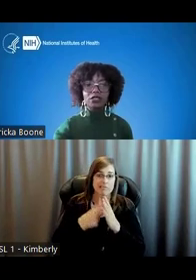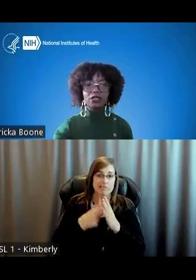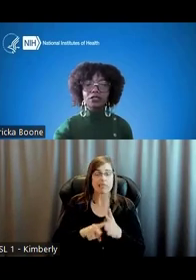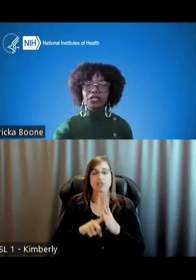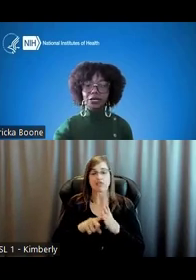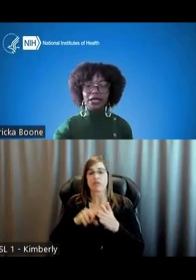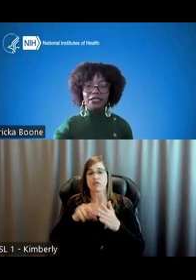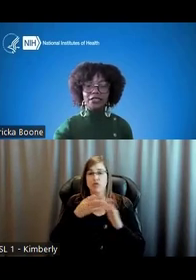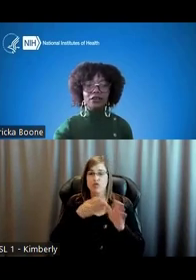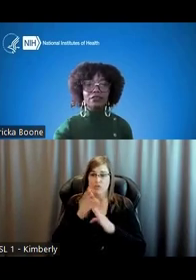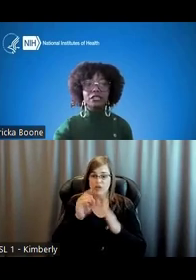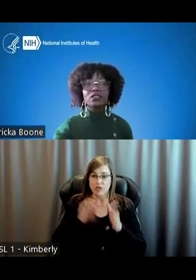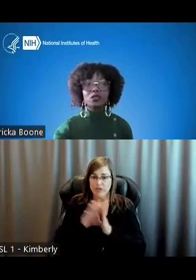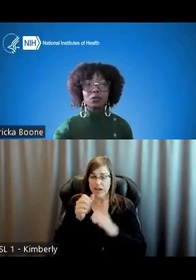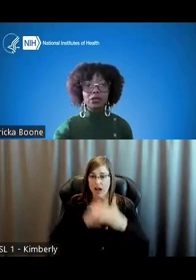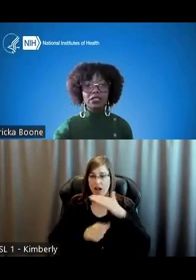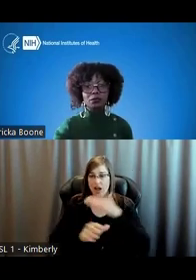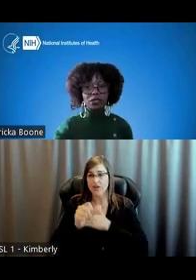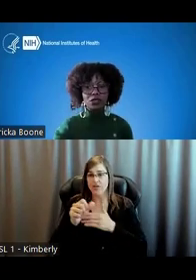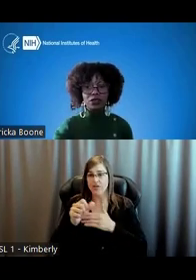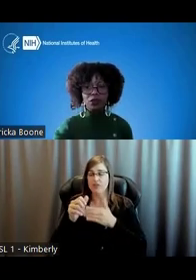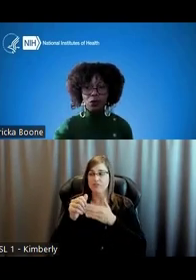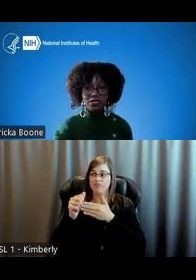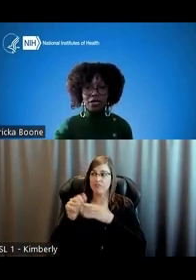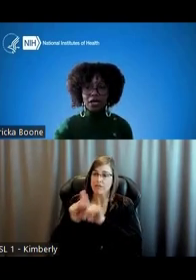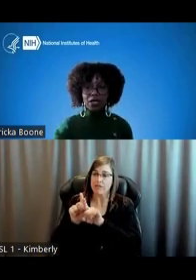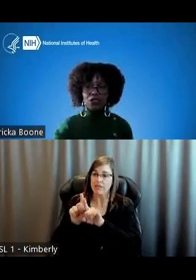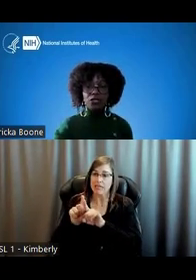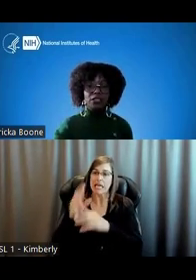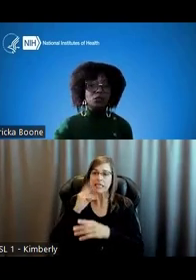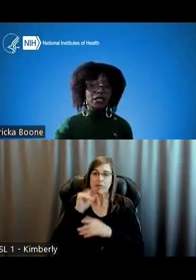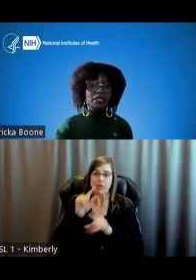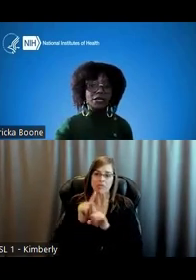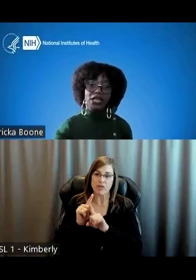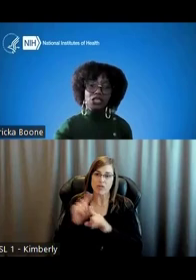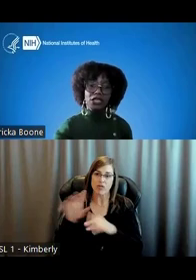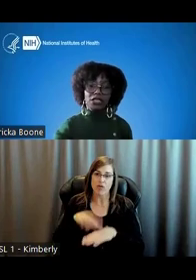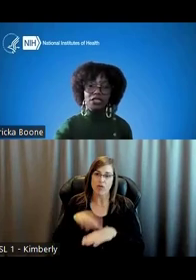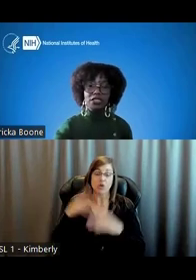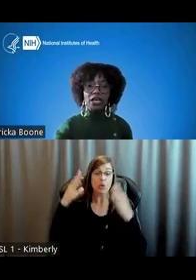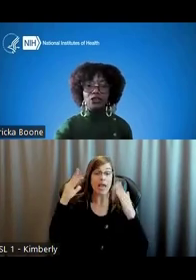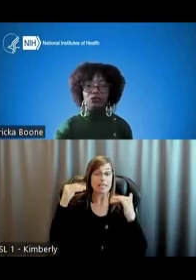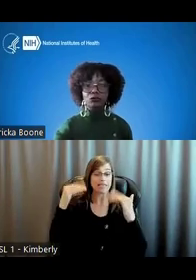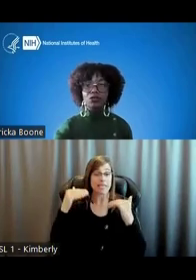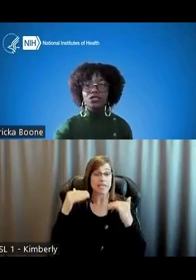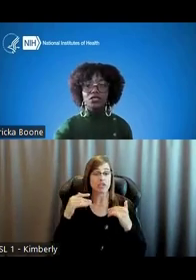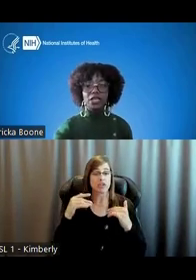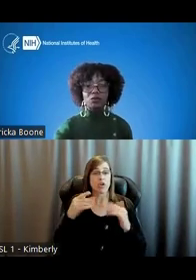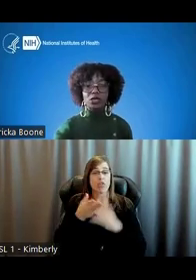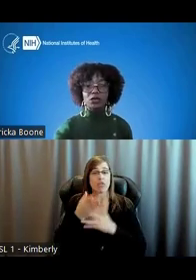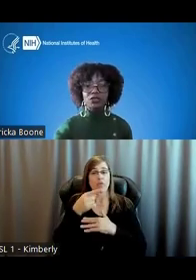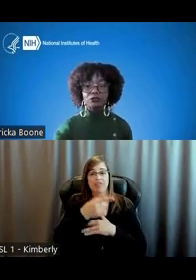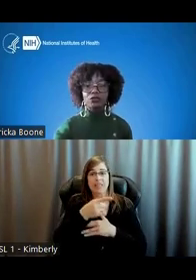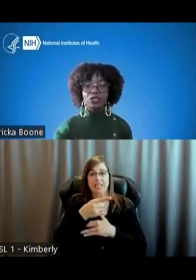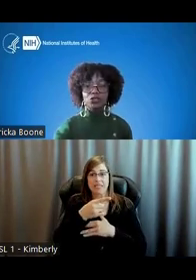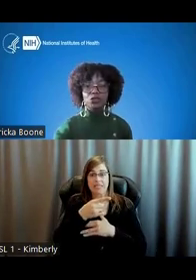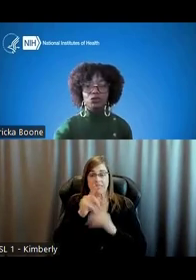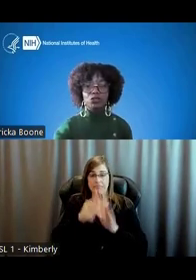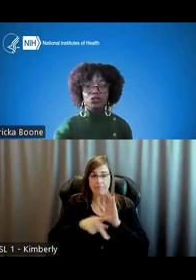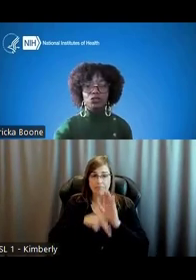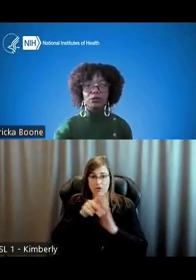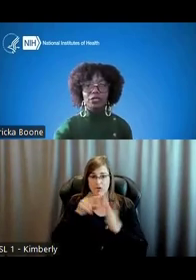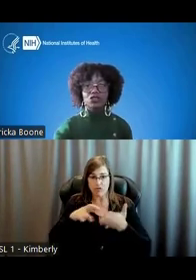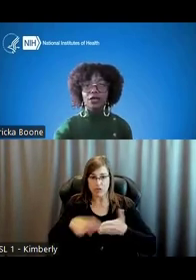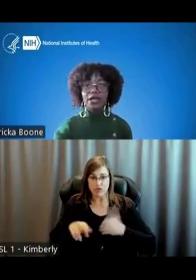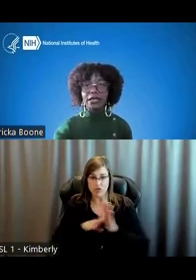development under the guise of an experienced mentor, of course. So the expectation is that through this sustained period of research